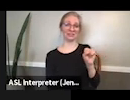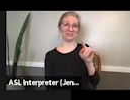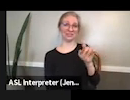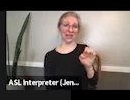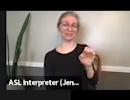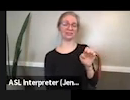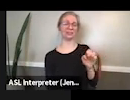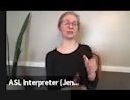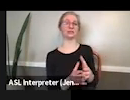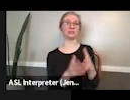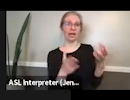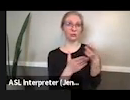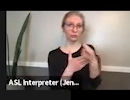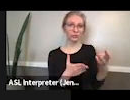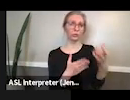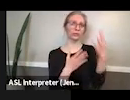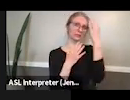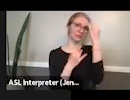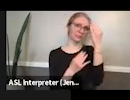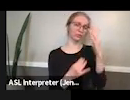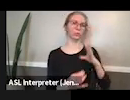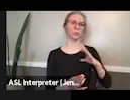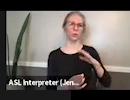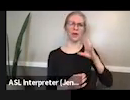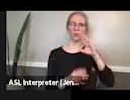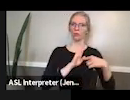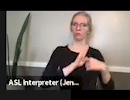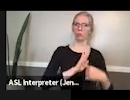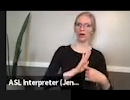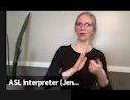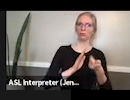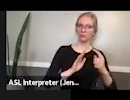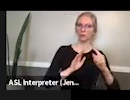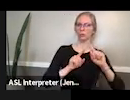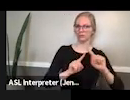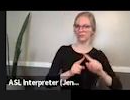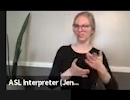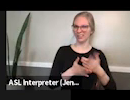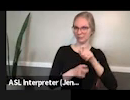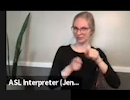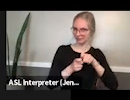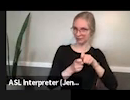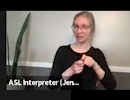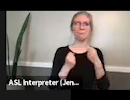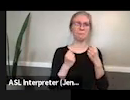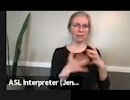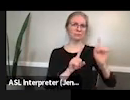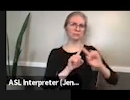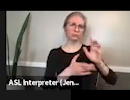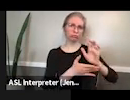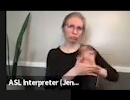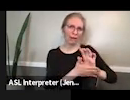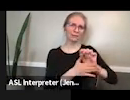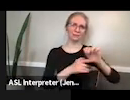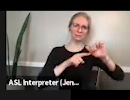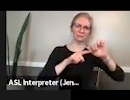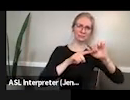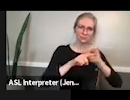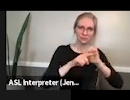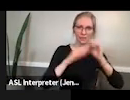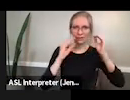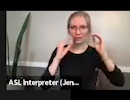I'll reference you to a couple things in particular, lots of videos, lots of training opportunities, just lots